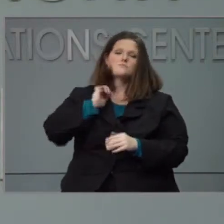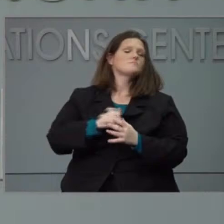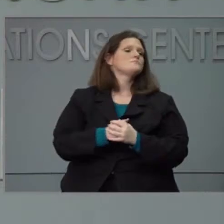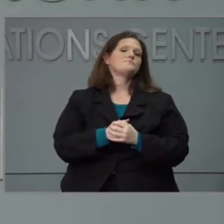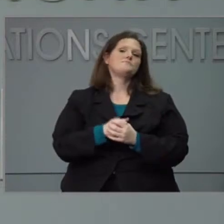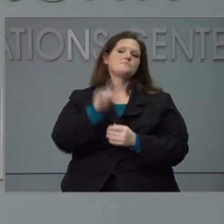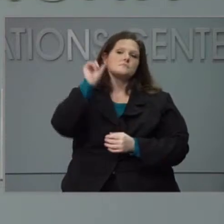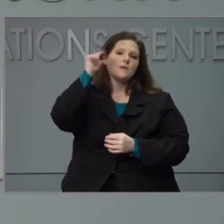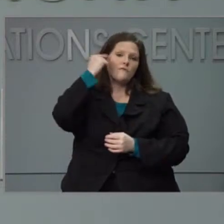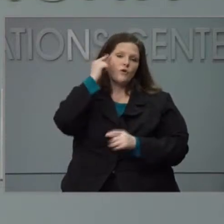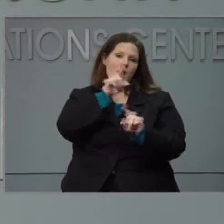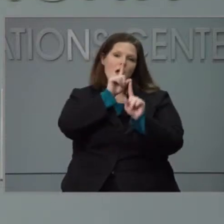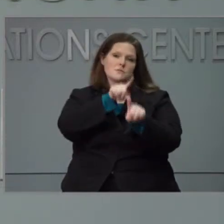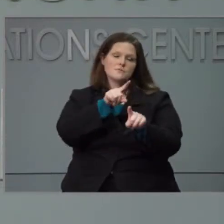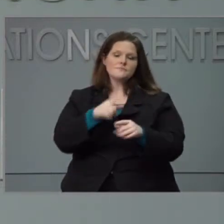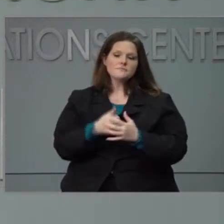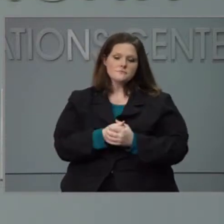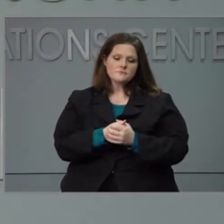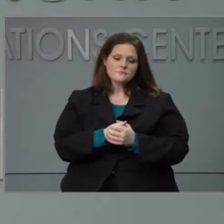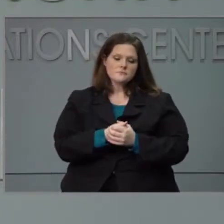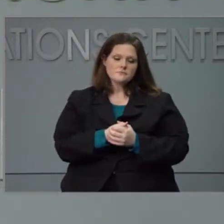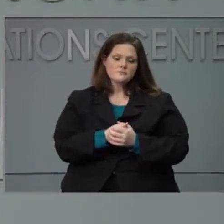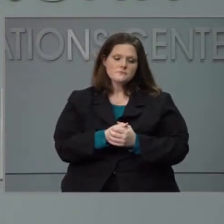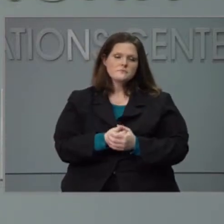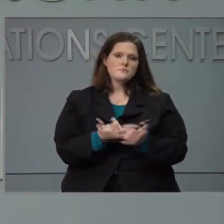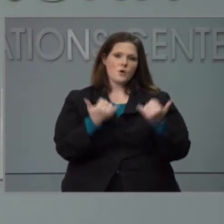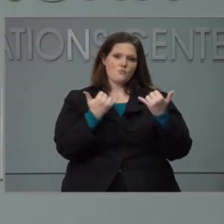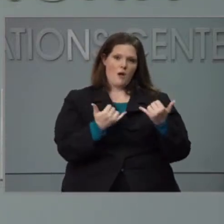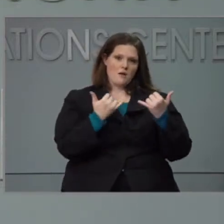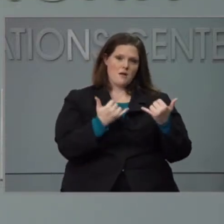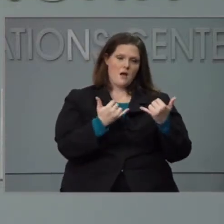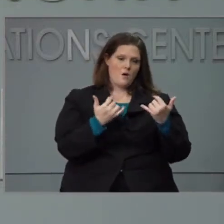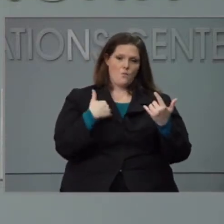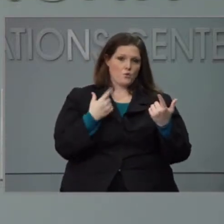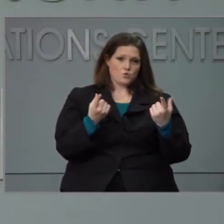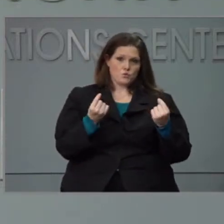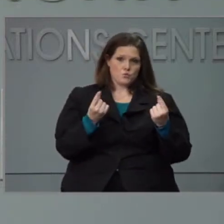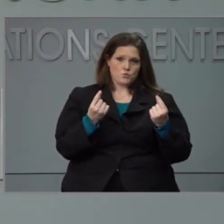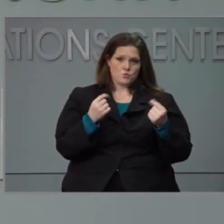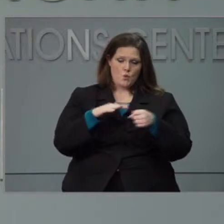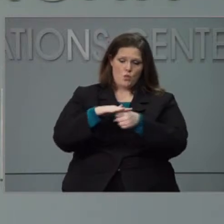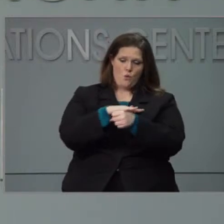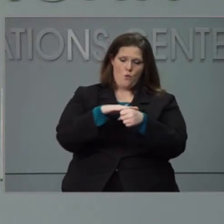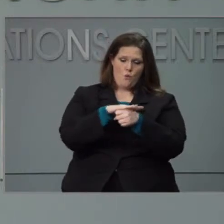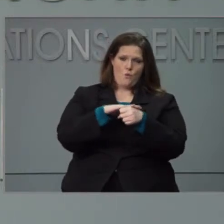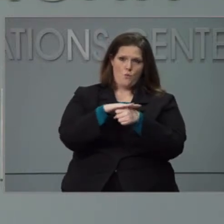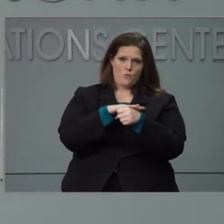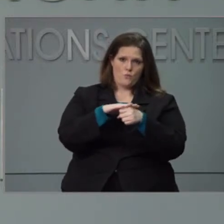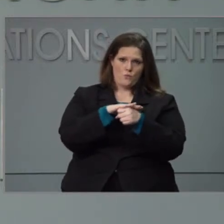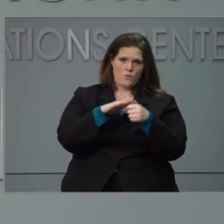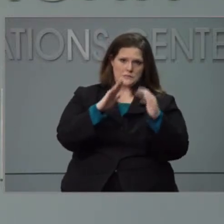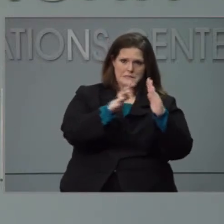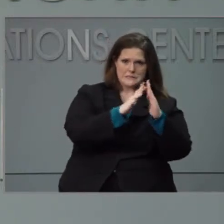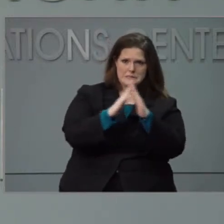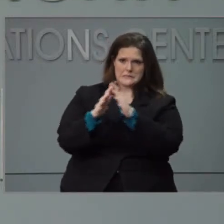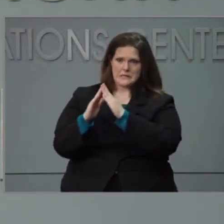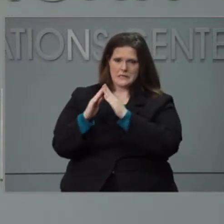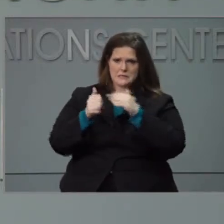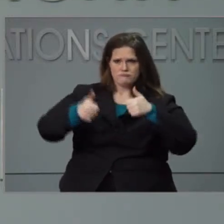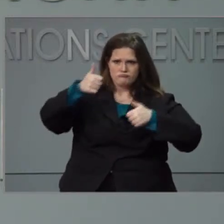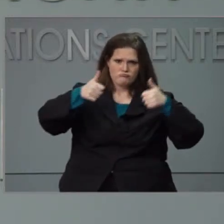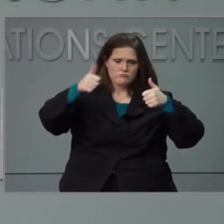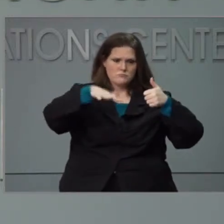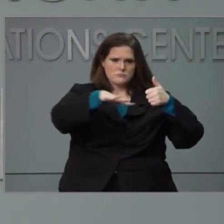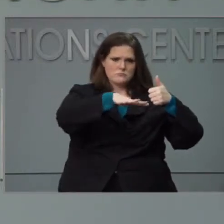Thanks for the question. What we're doing now in working with local governments to slow the spread of the virus is no